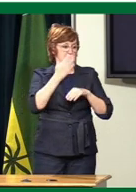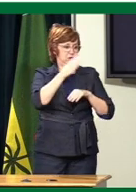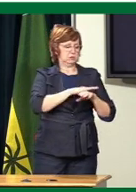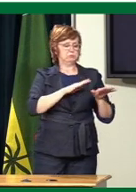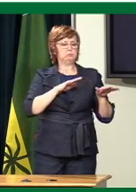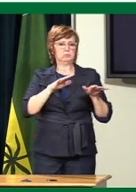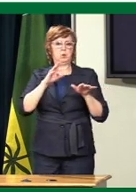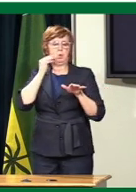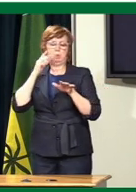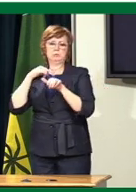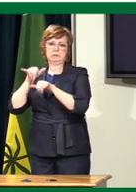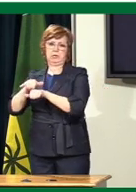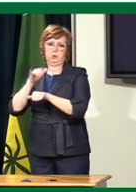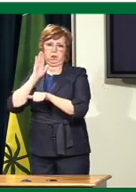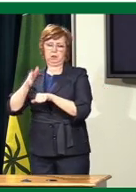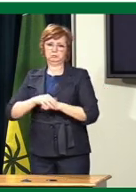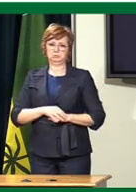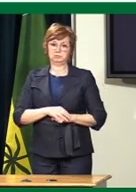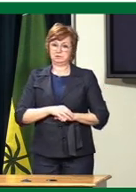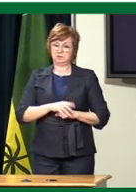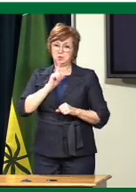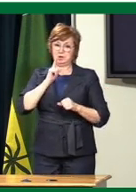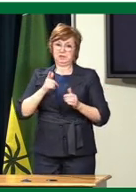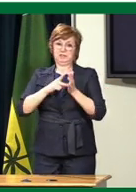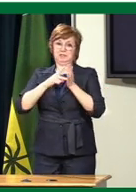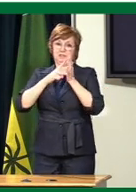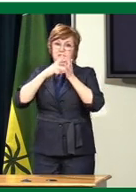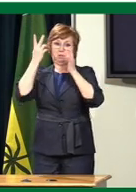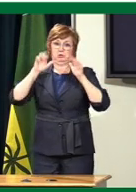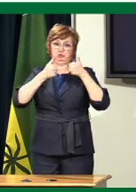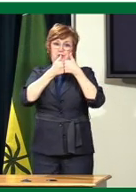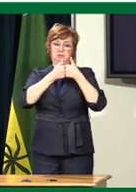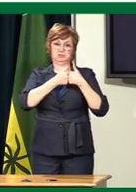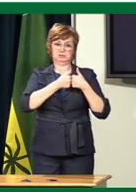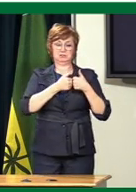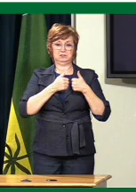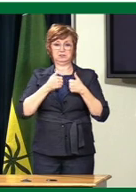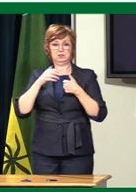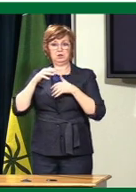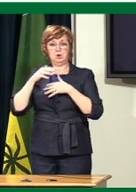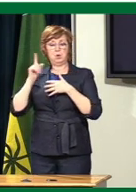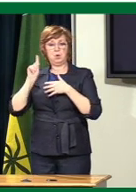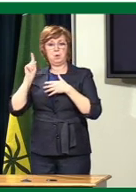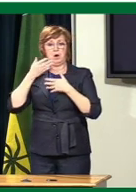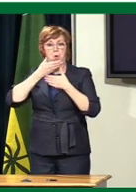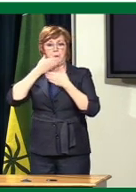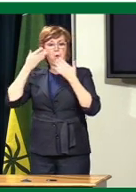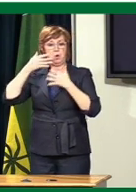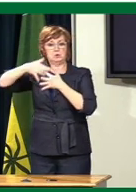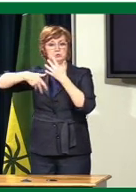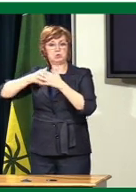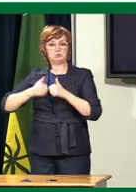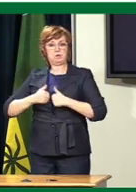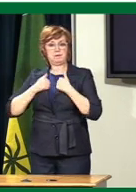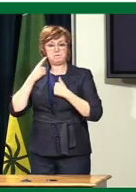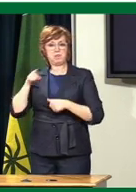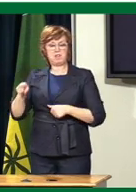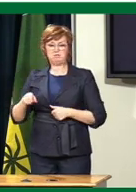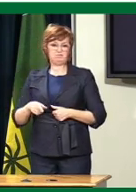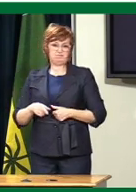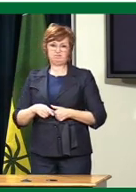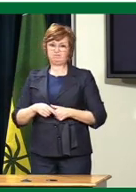cases been carrying a double burden of a severely restricted social life, even when many things were allowed, which are now